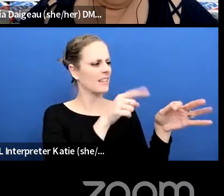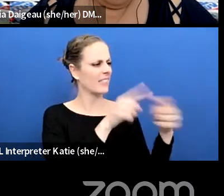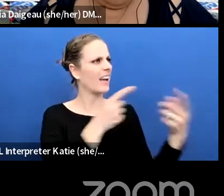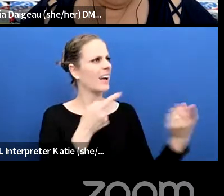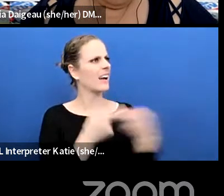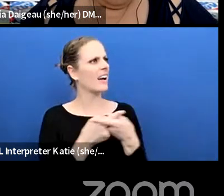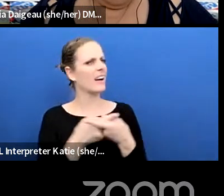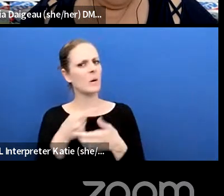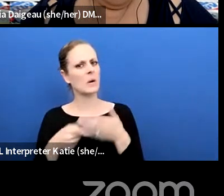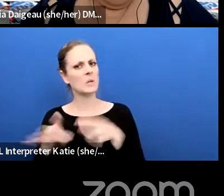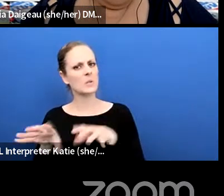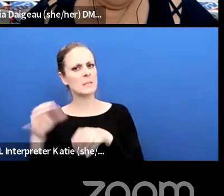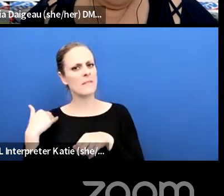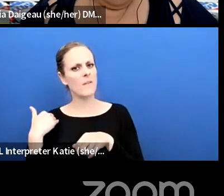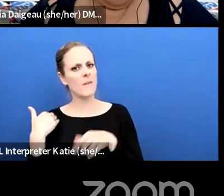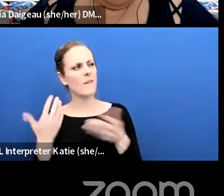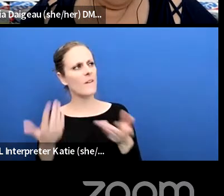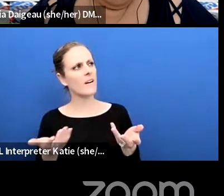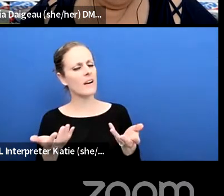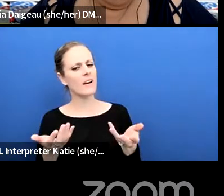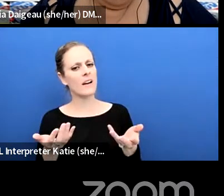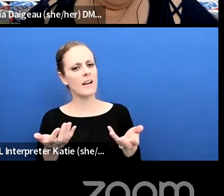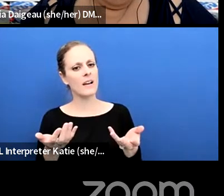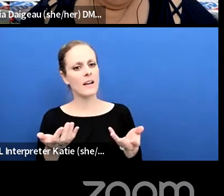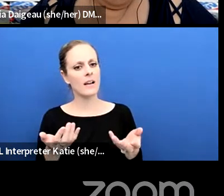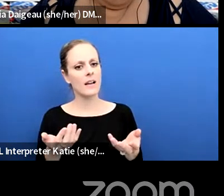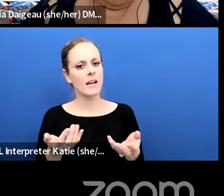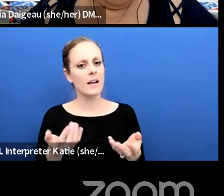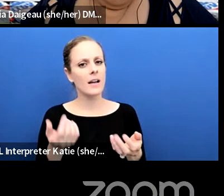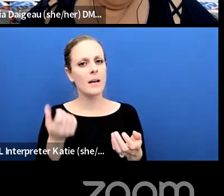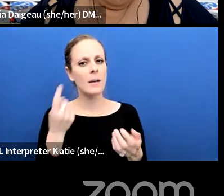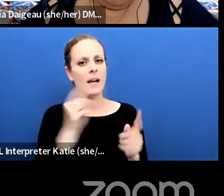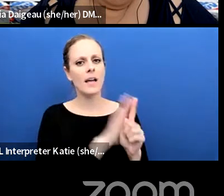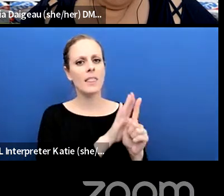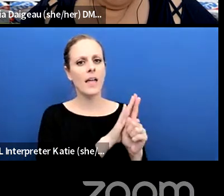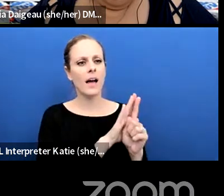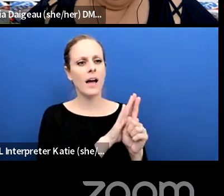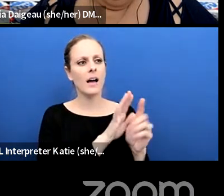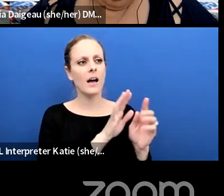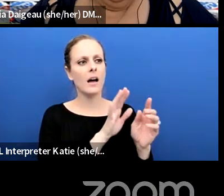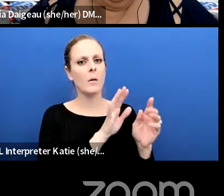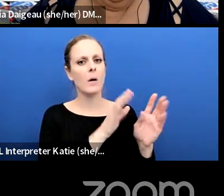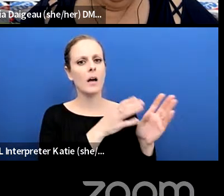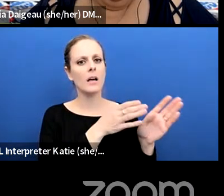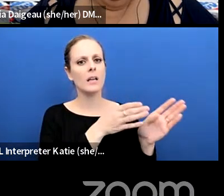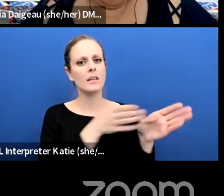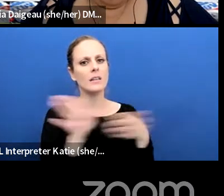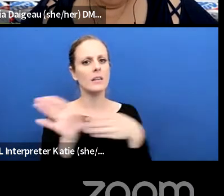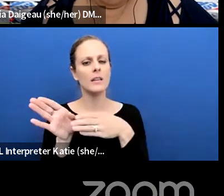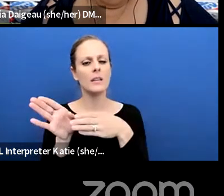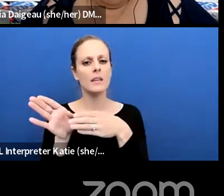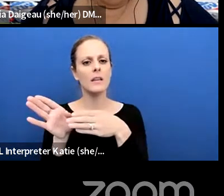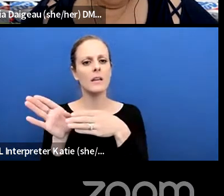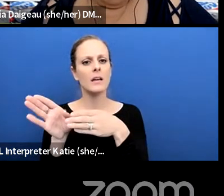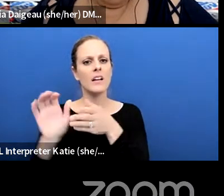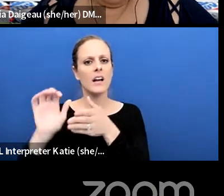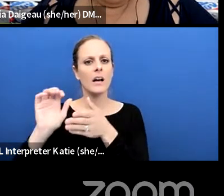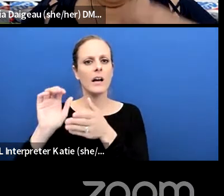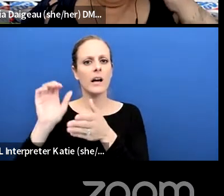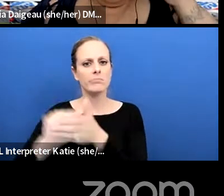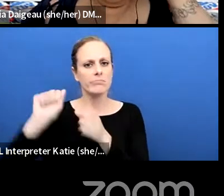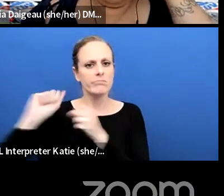to do before, because it was geared towards stripping away the rights of people